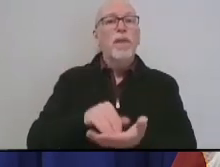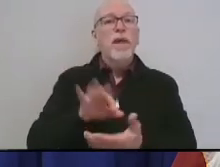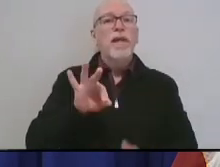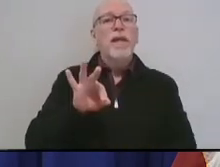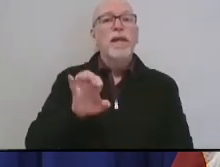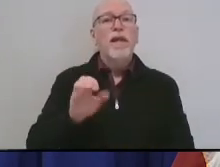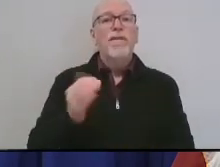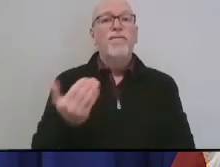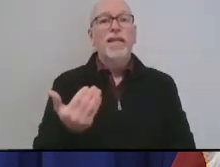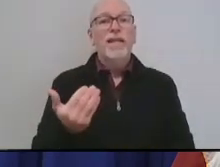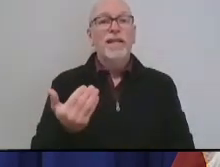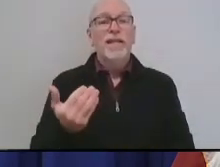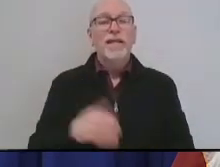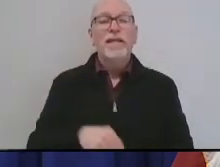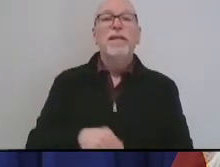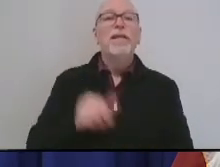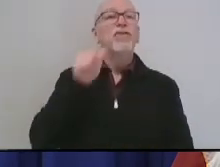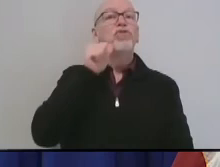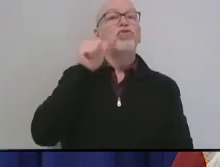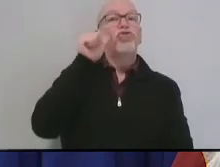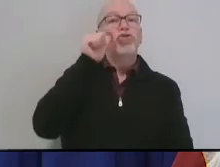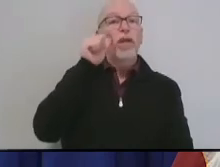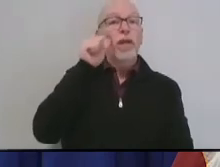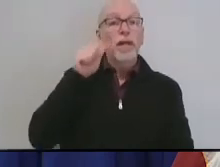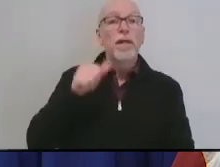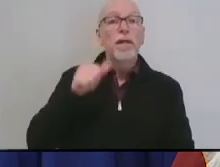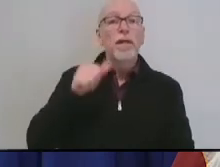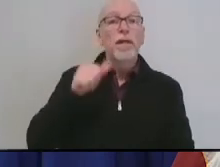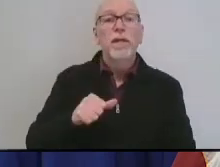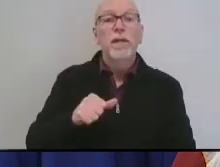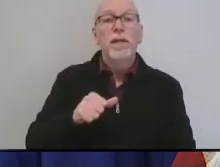1,915. Yesterday, we were at